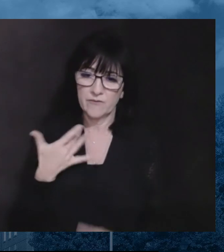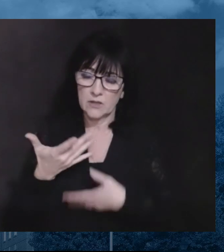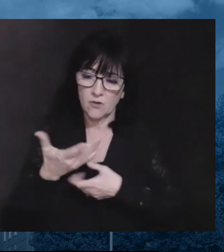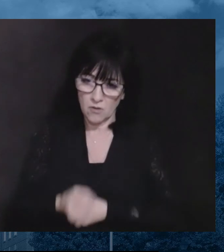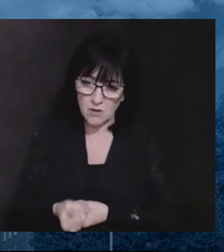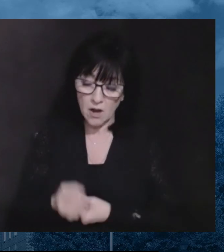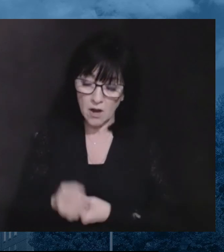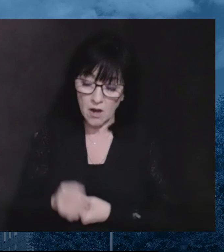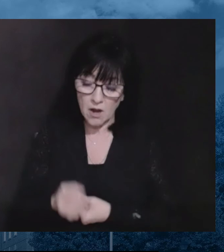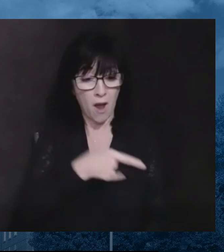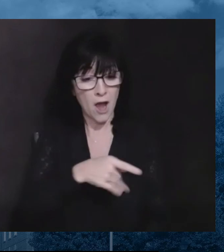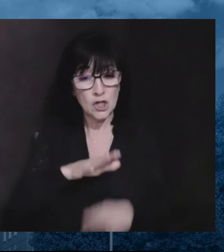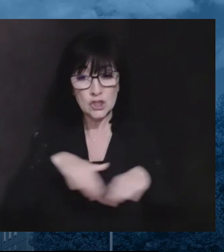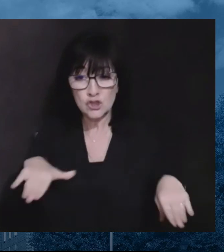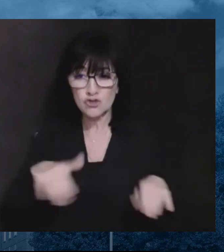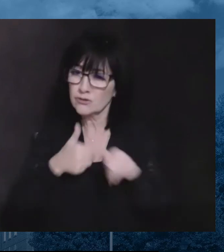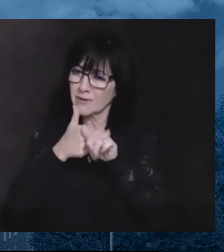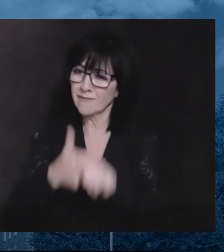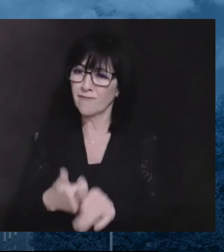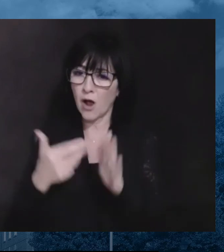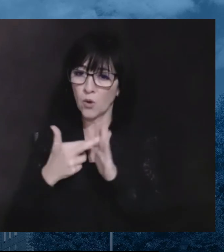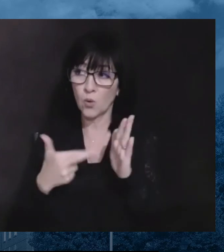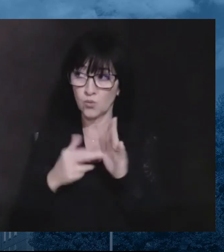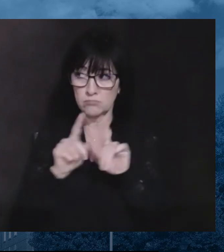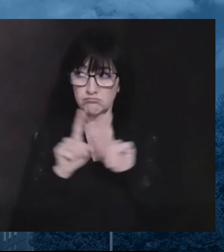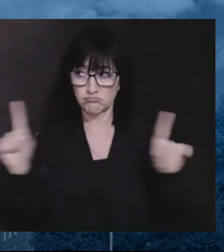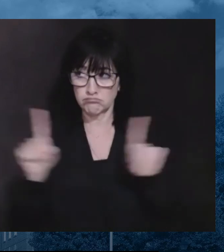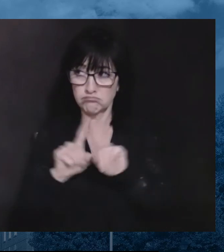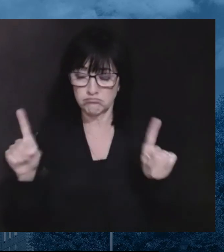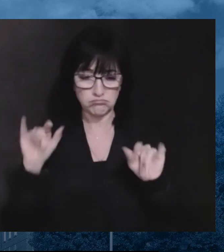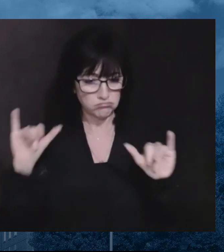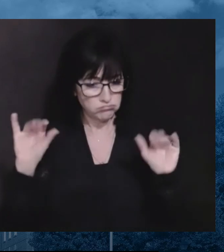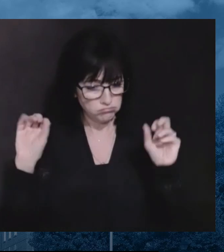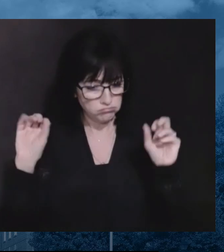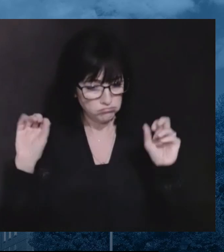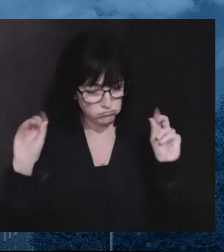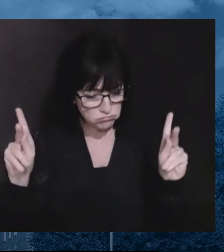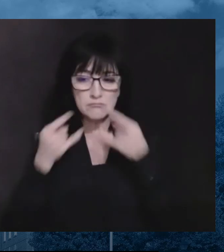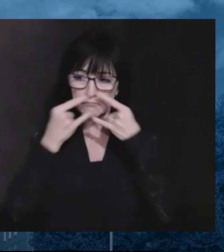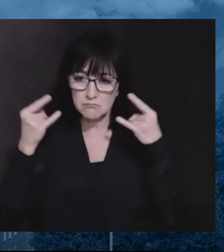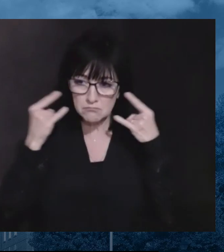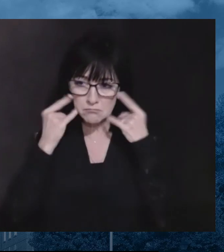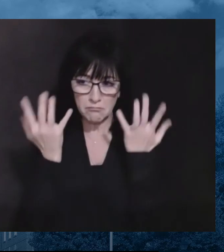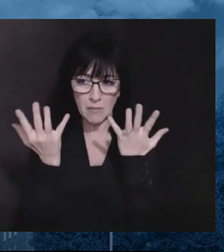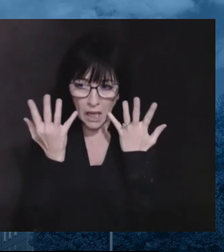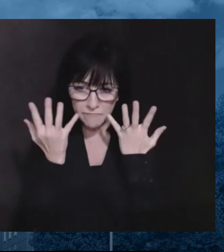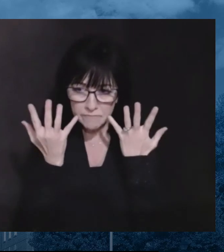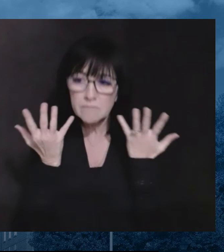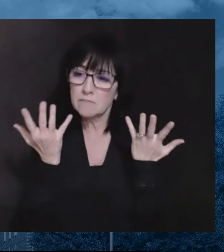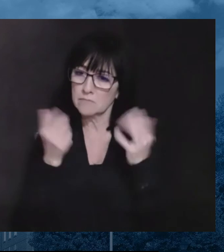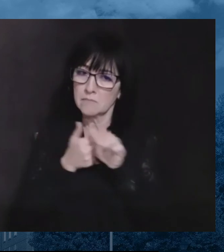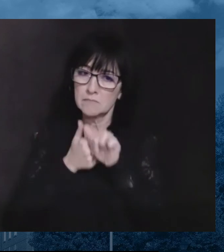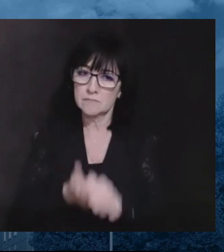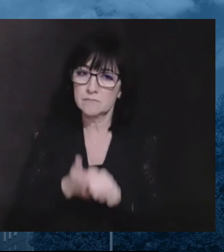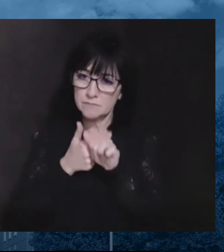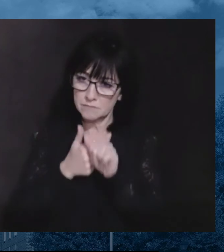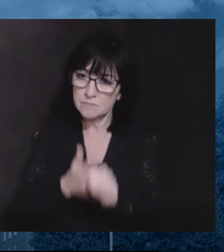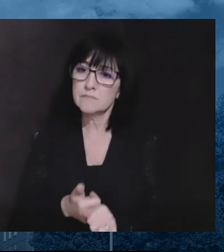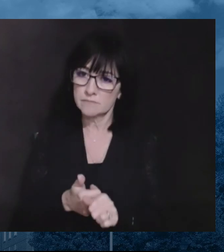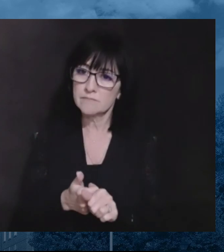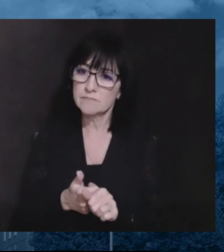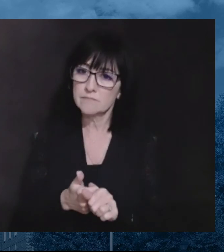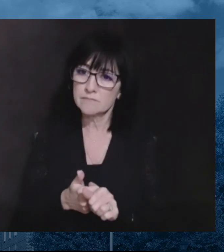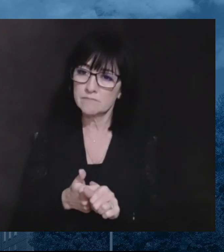they're keeping social distancing, and to get everybody to think about the unstructured environments in the schools, you know,